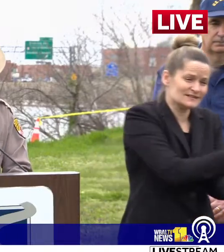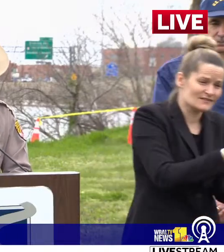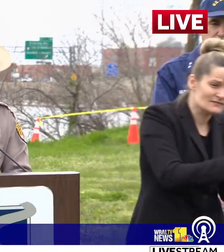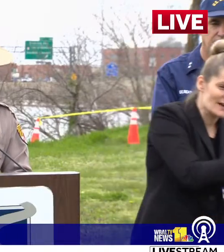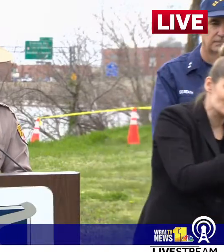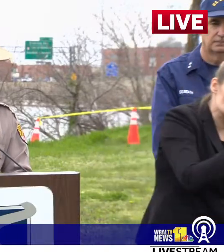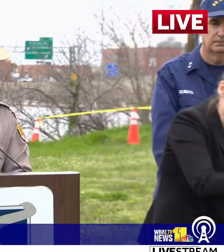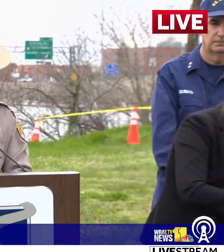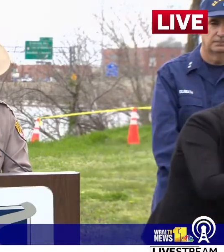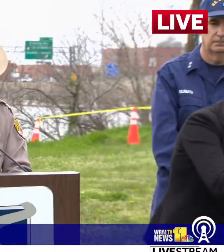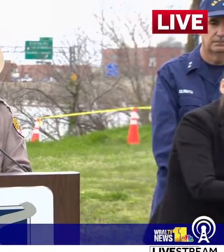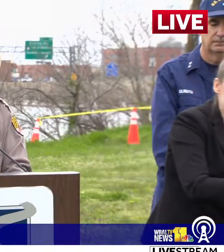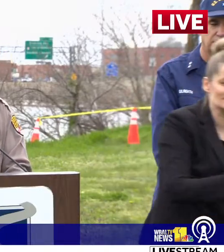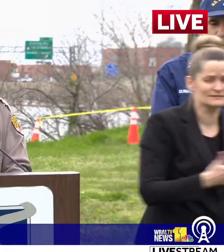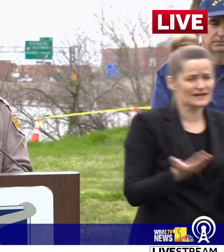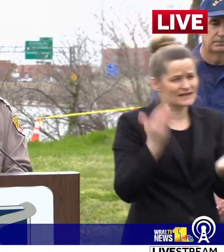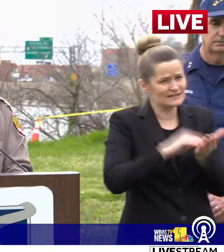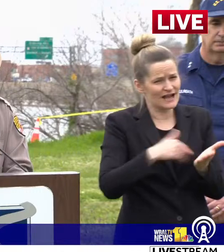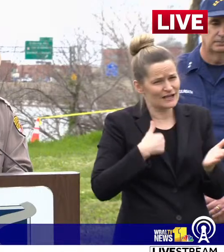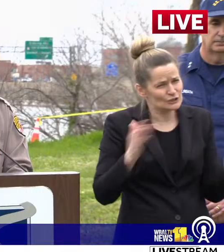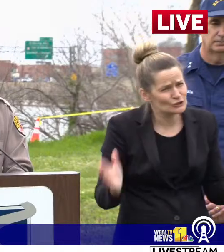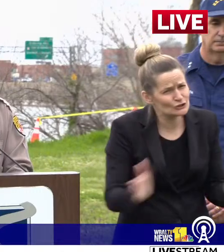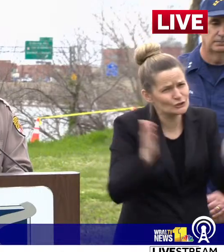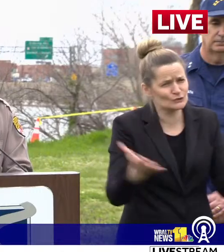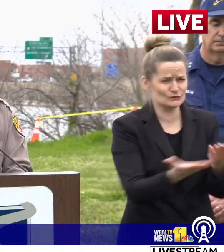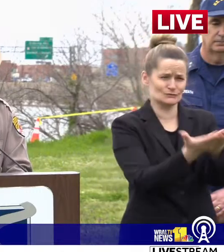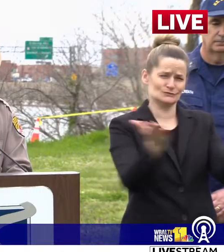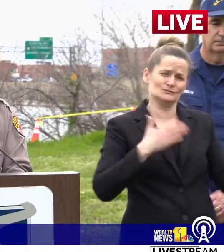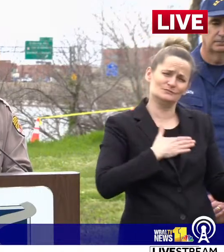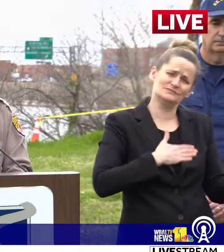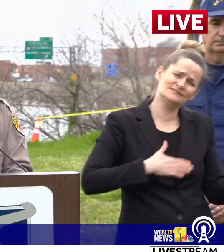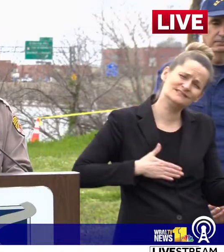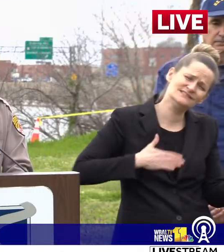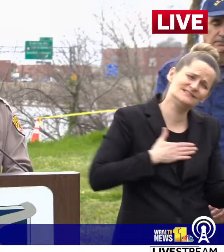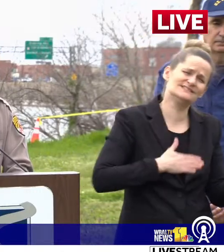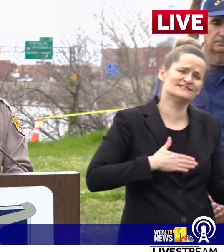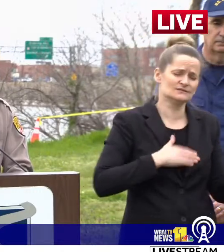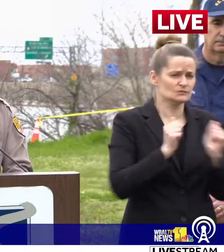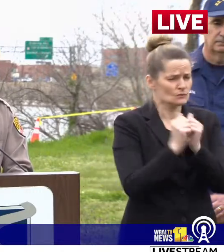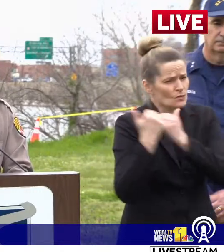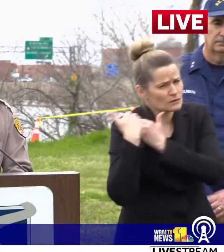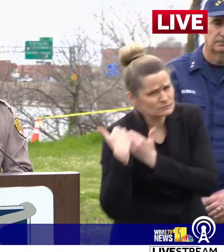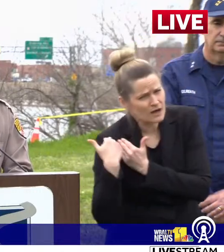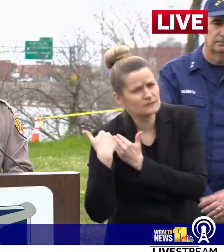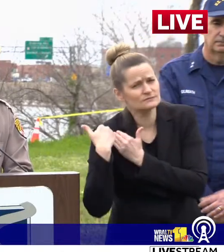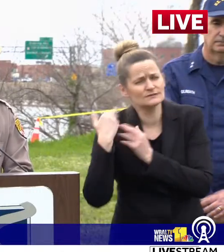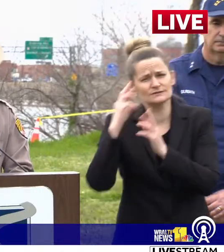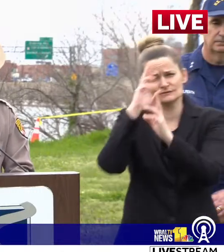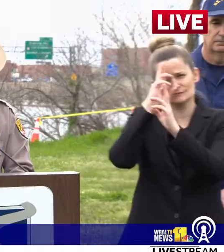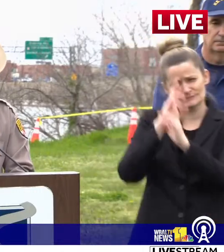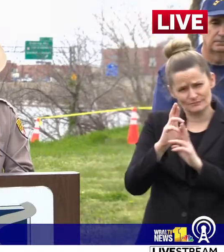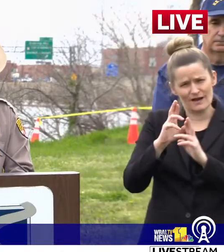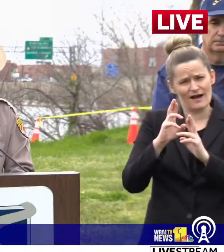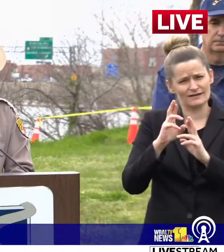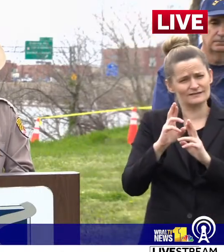closure. I urge everyone to exercise responsibility and respect the airspace restrictions around the